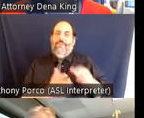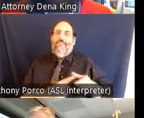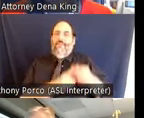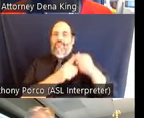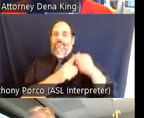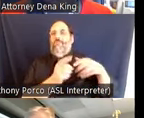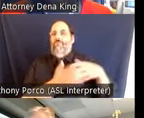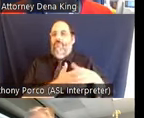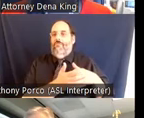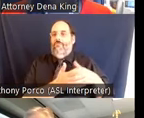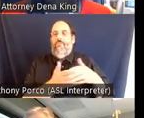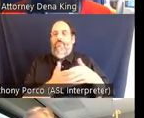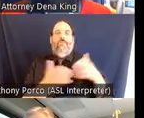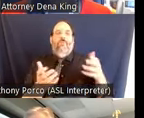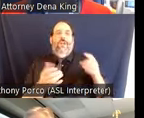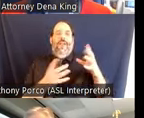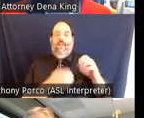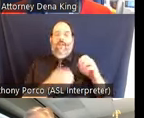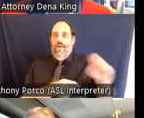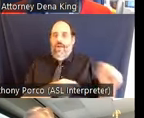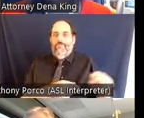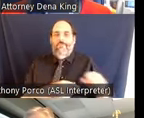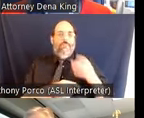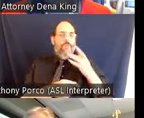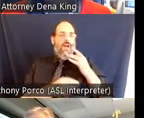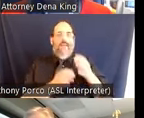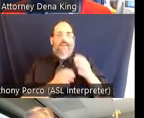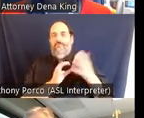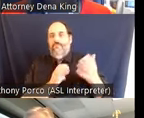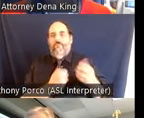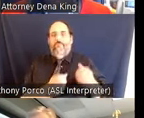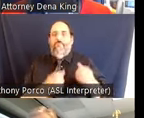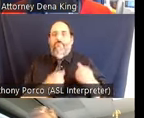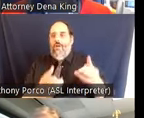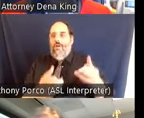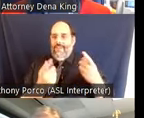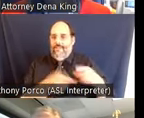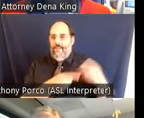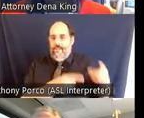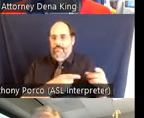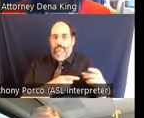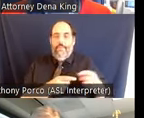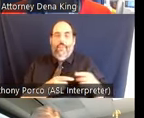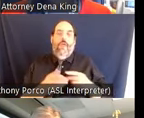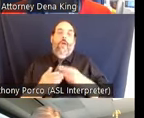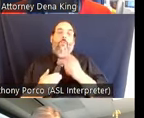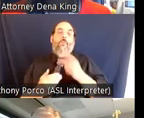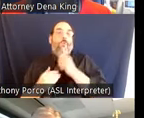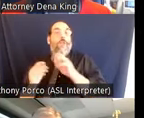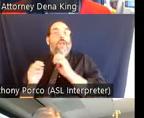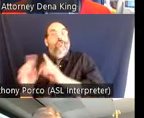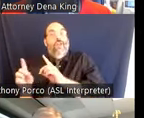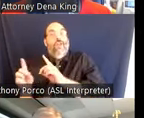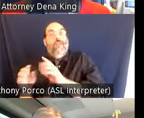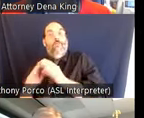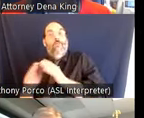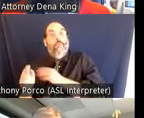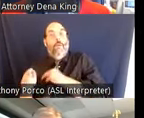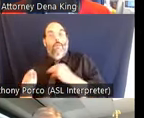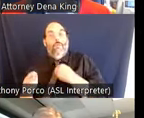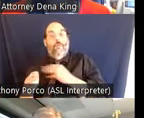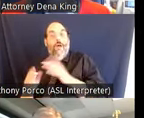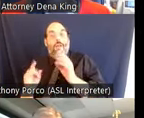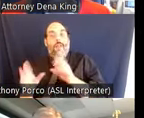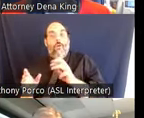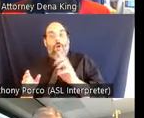vulnerable to hate crimes and bias-motivated incidents. The program not only educates community members about hate